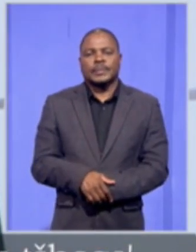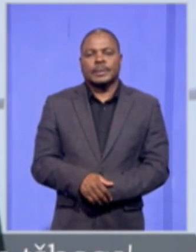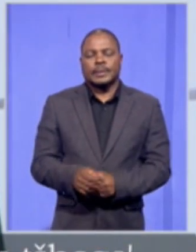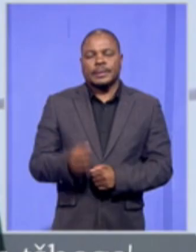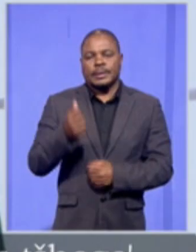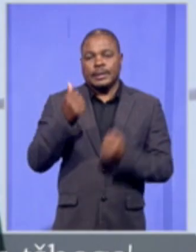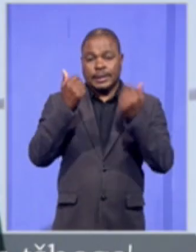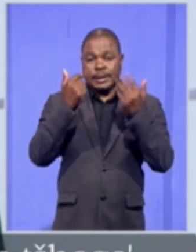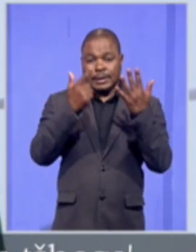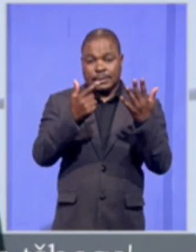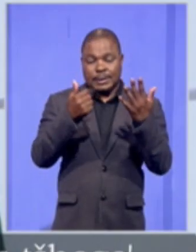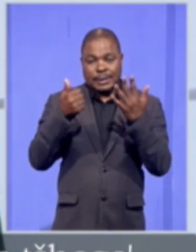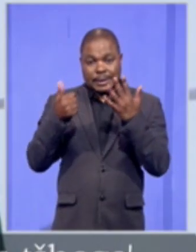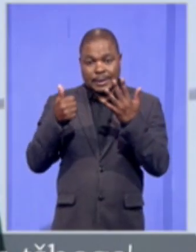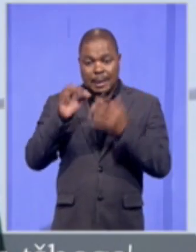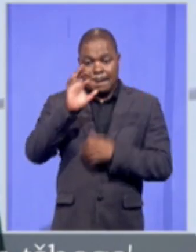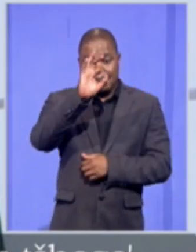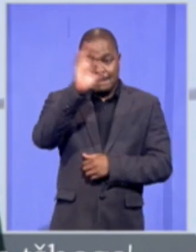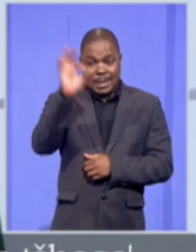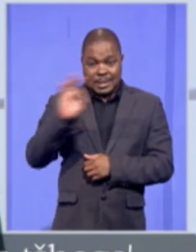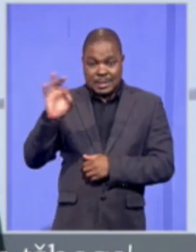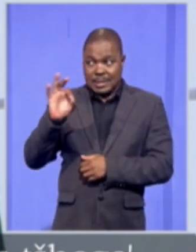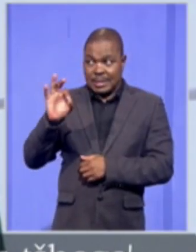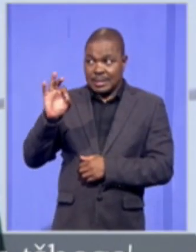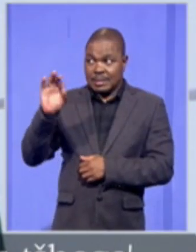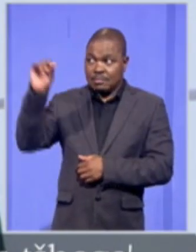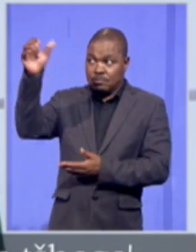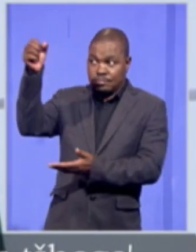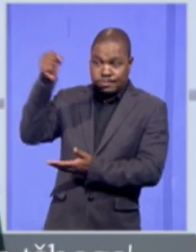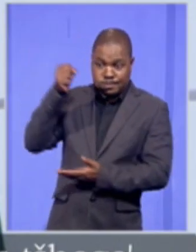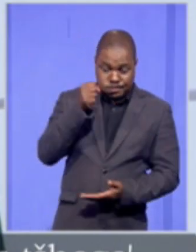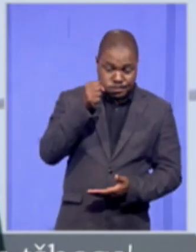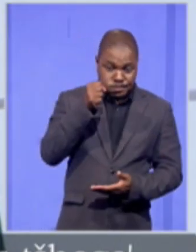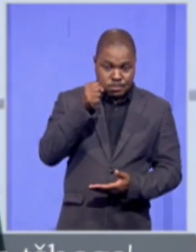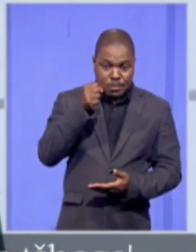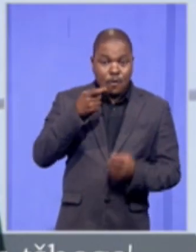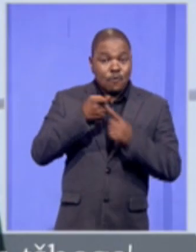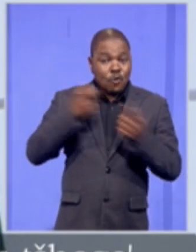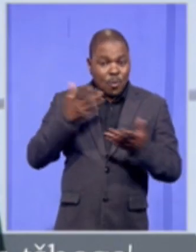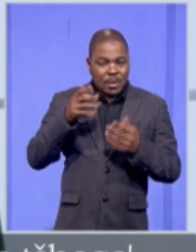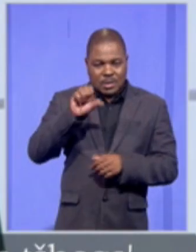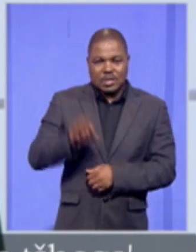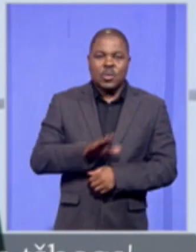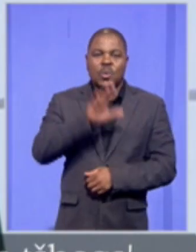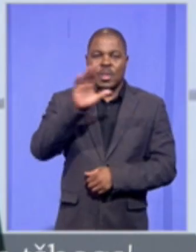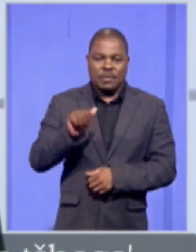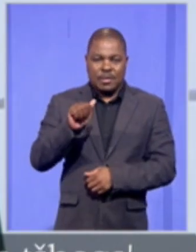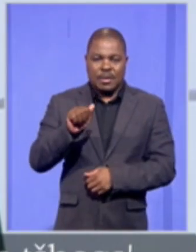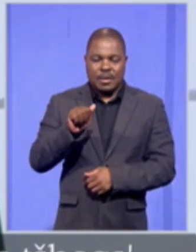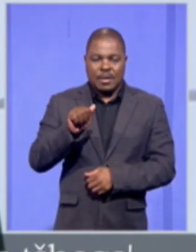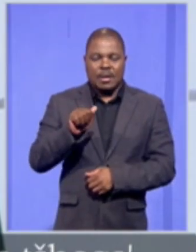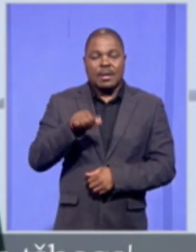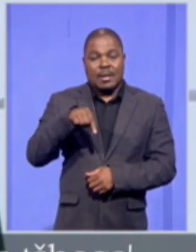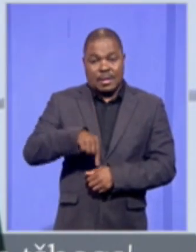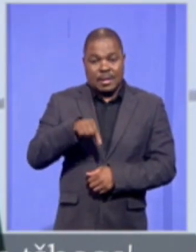76% of the funding is from South Africa. 76% of the